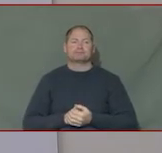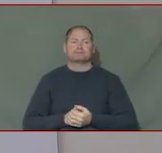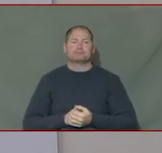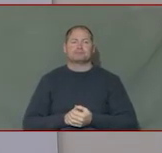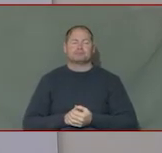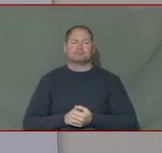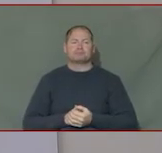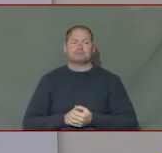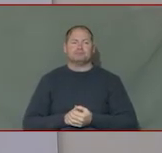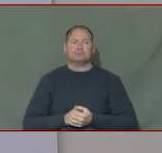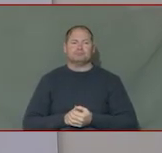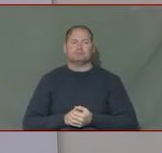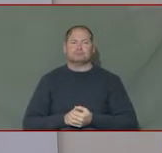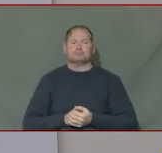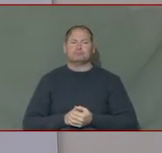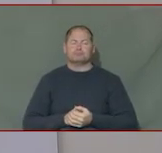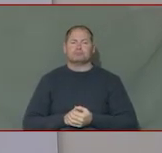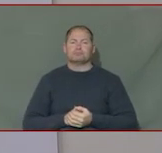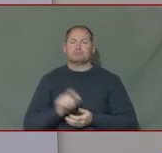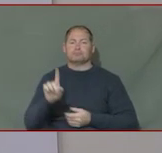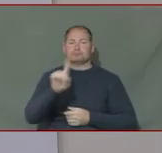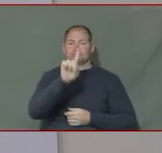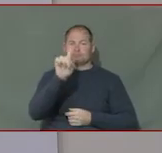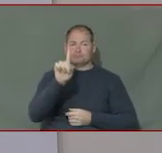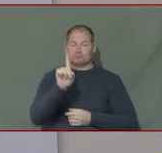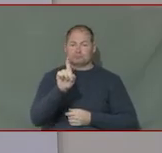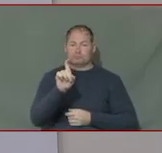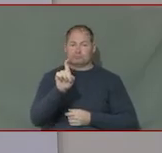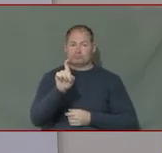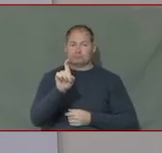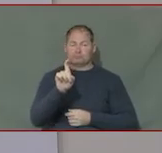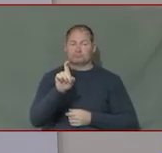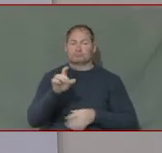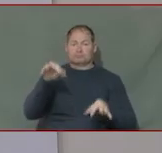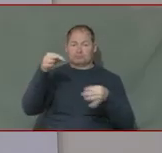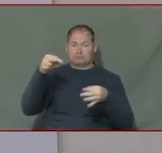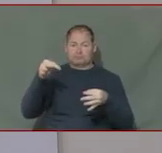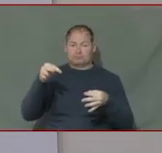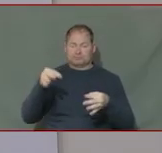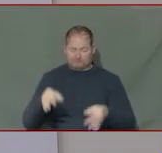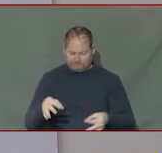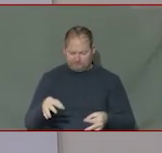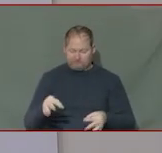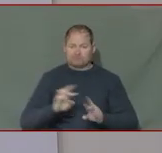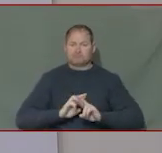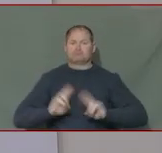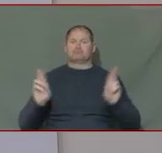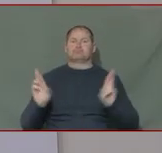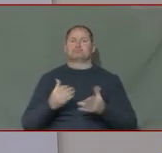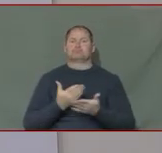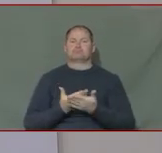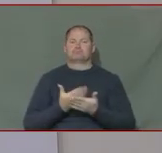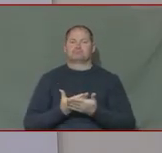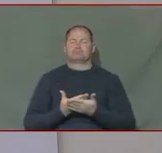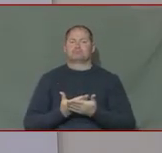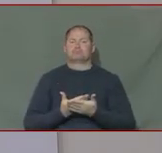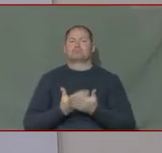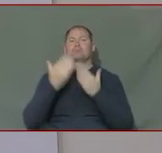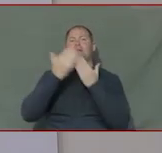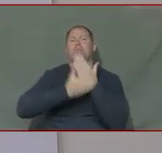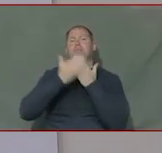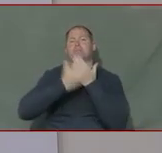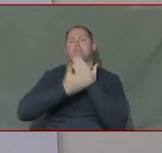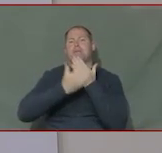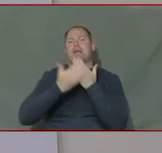and we will look at the questions that you've got there. You can open your papers along. It's at the back of